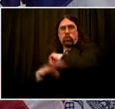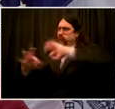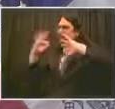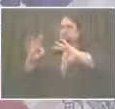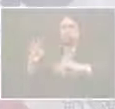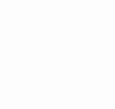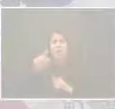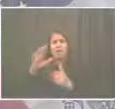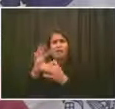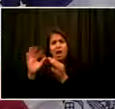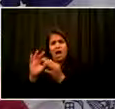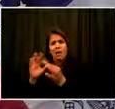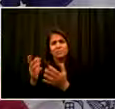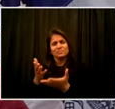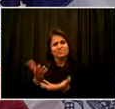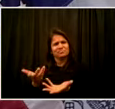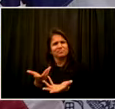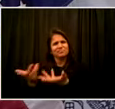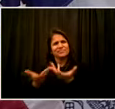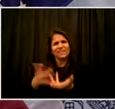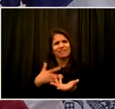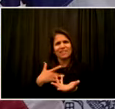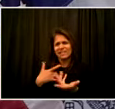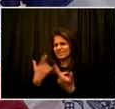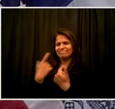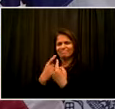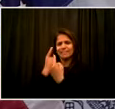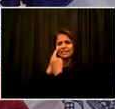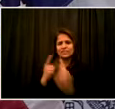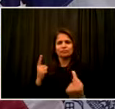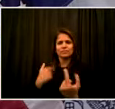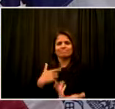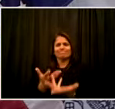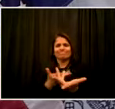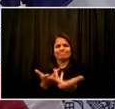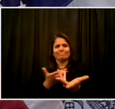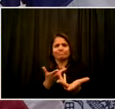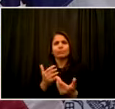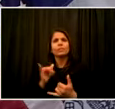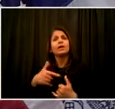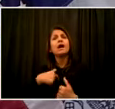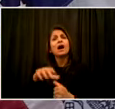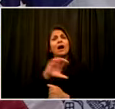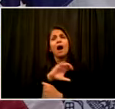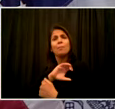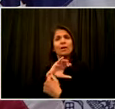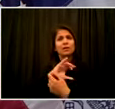to open schools fully. The NYPD has to be part of this equation. That is my decision. That is what we're